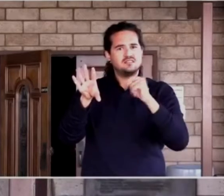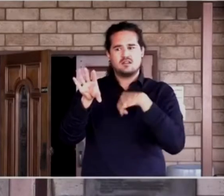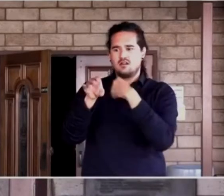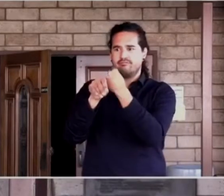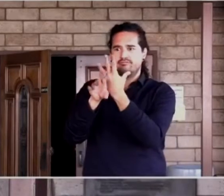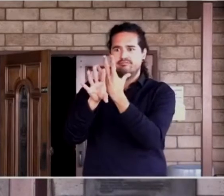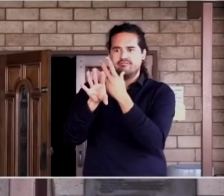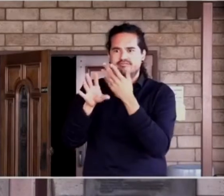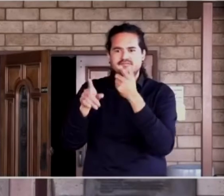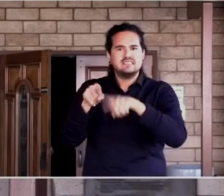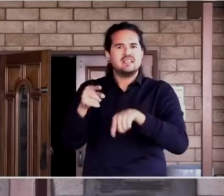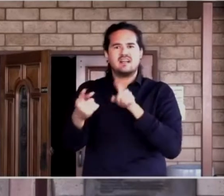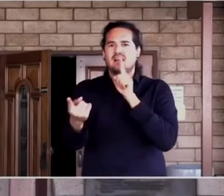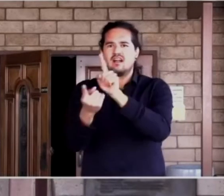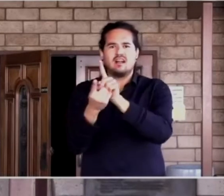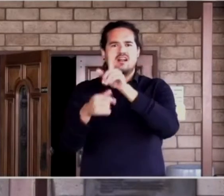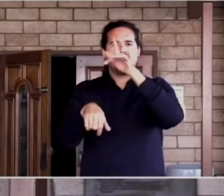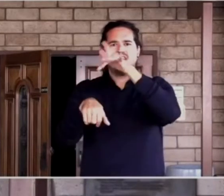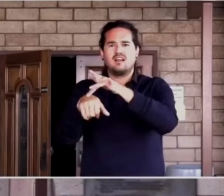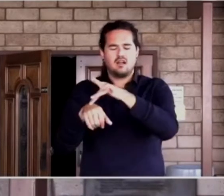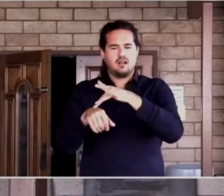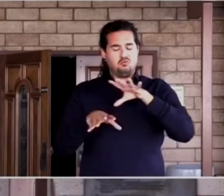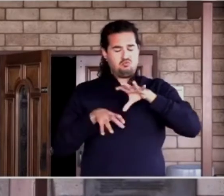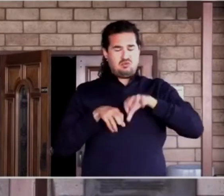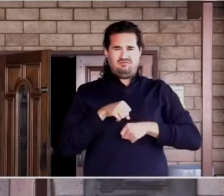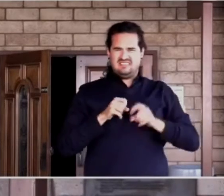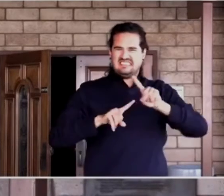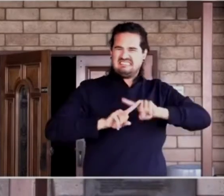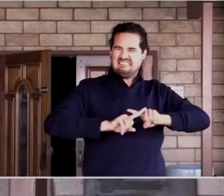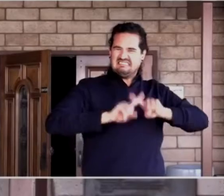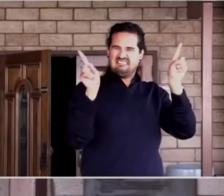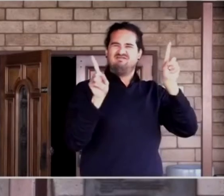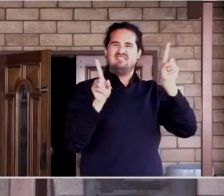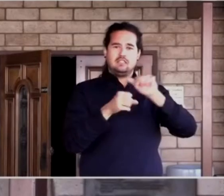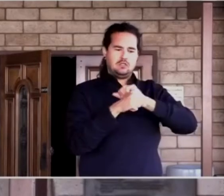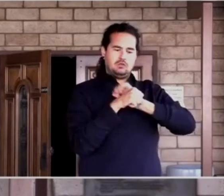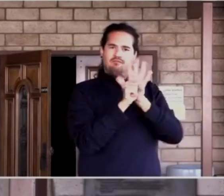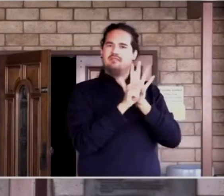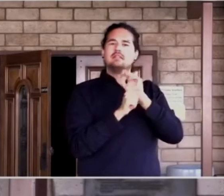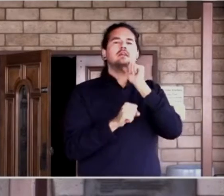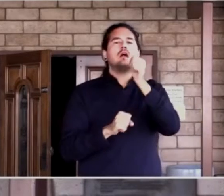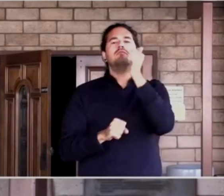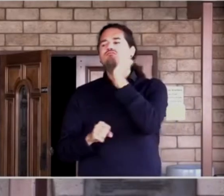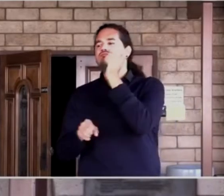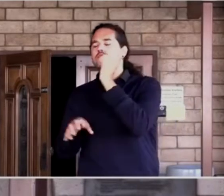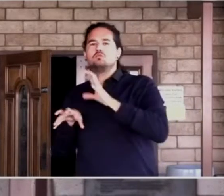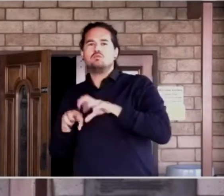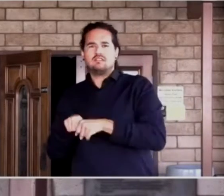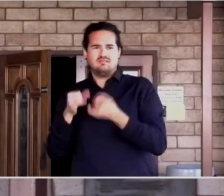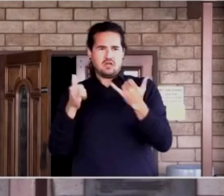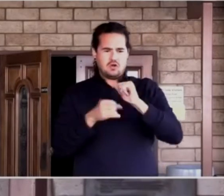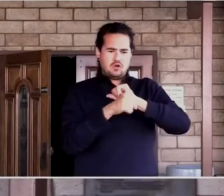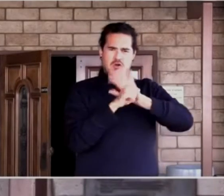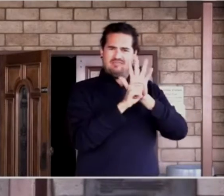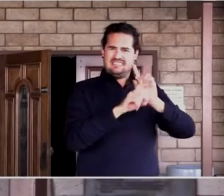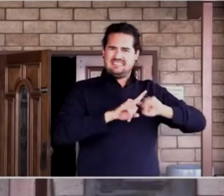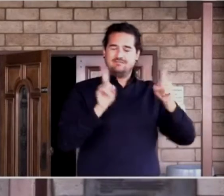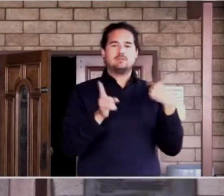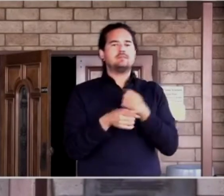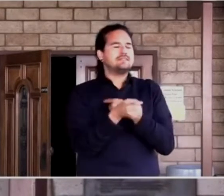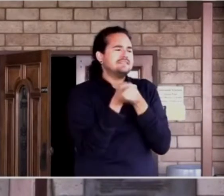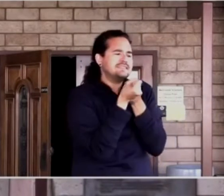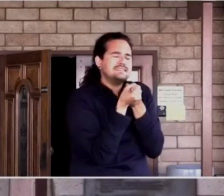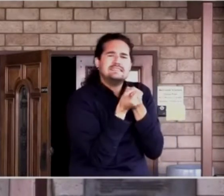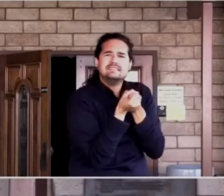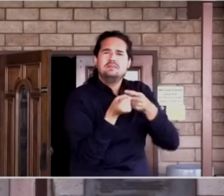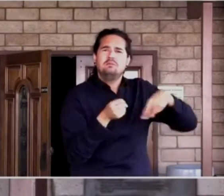totally changed in the era of COVID. We just desire to try to help, to stem that tide. And then our exterior community, those around